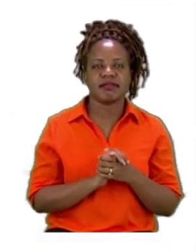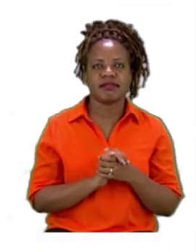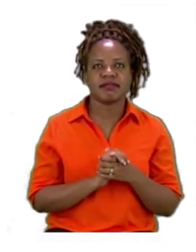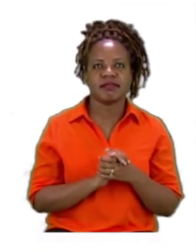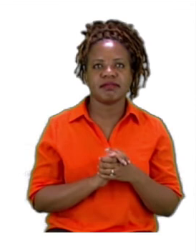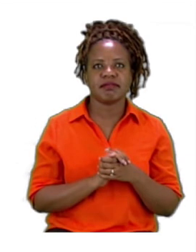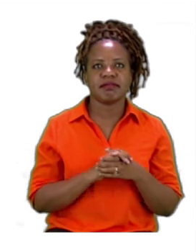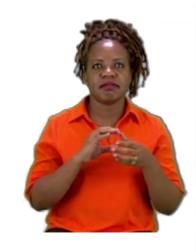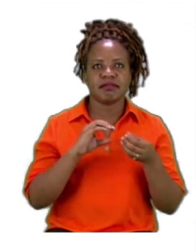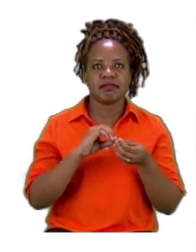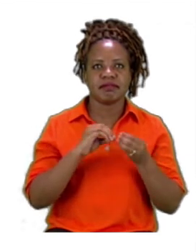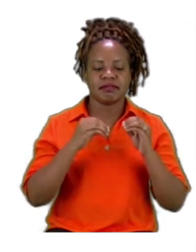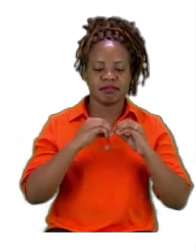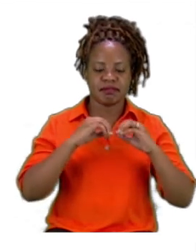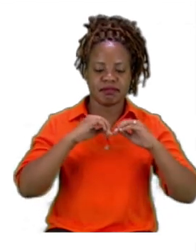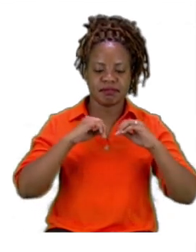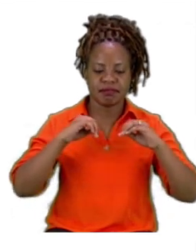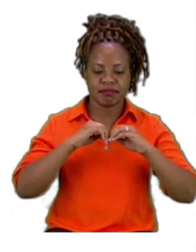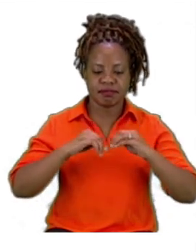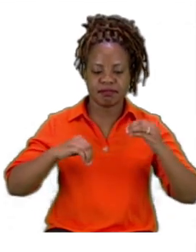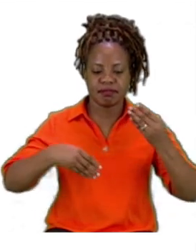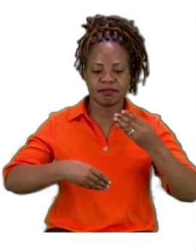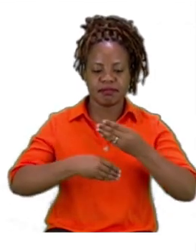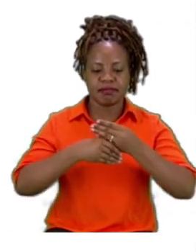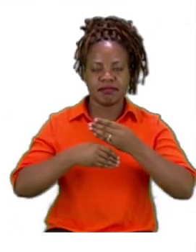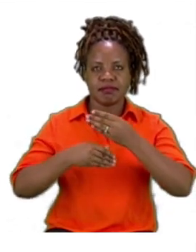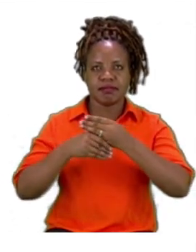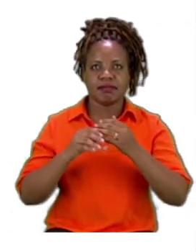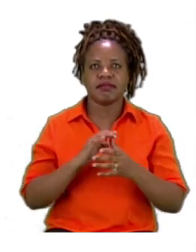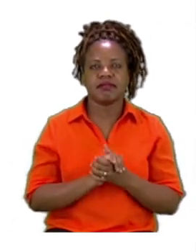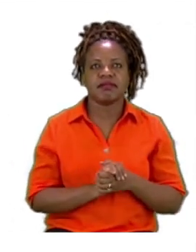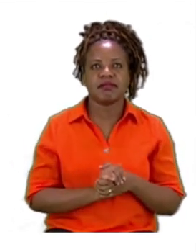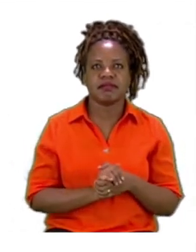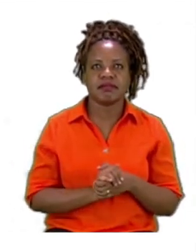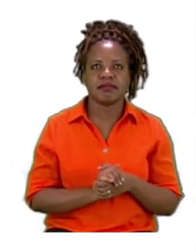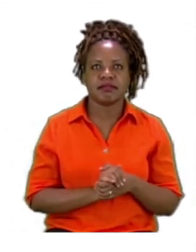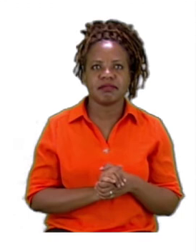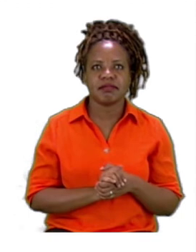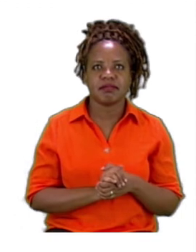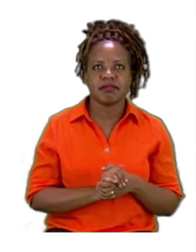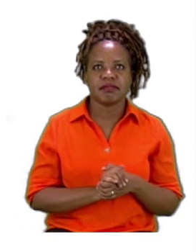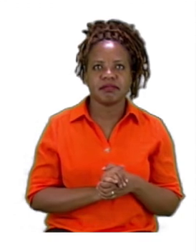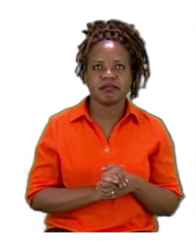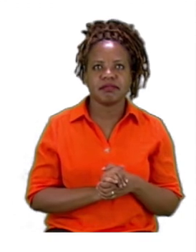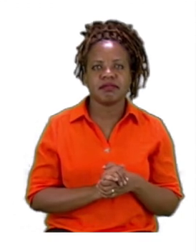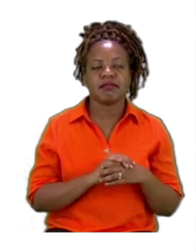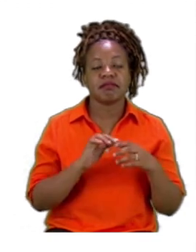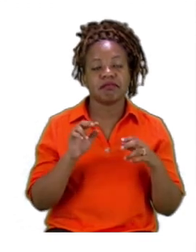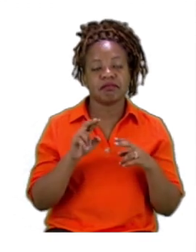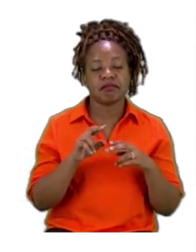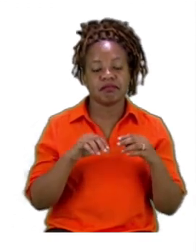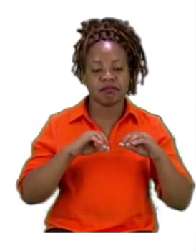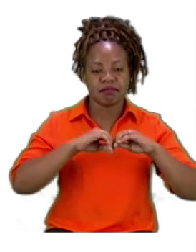computation adding, and we're going to do it by decomposing using our tens and